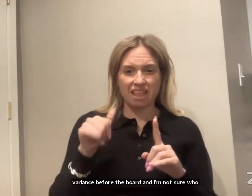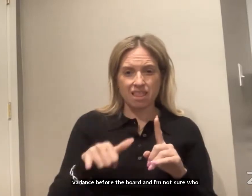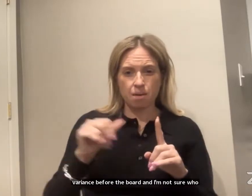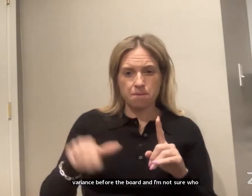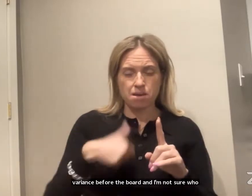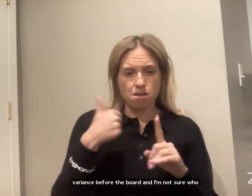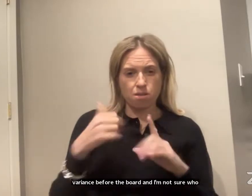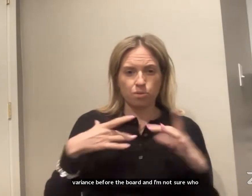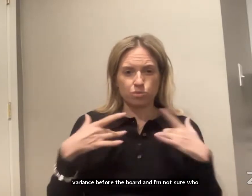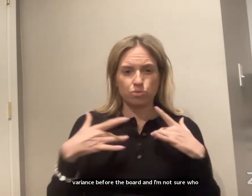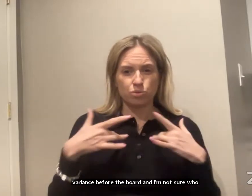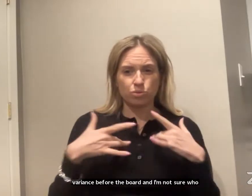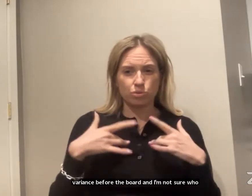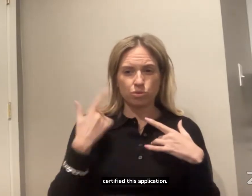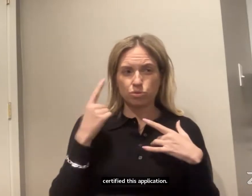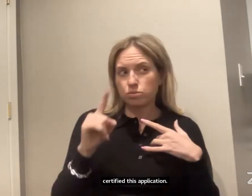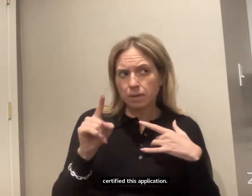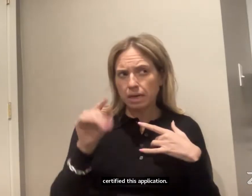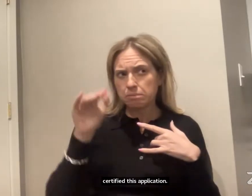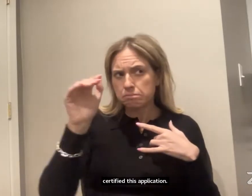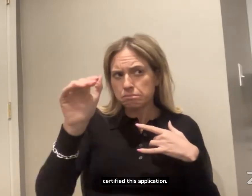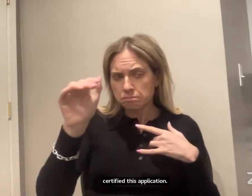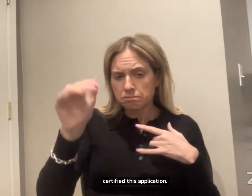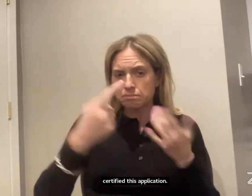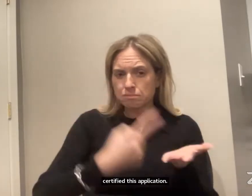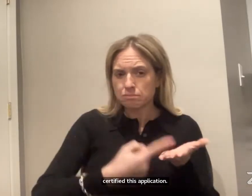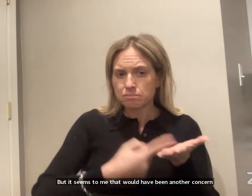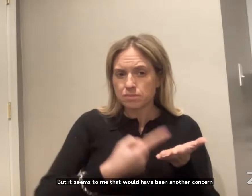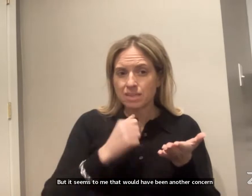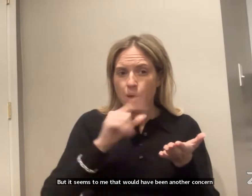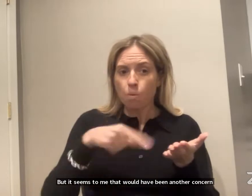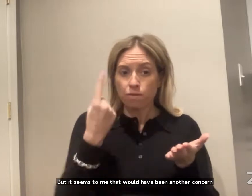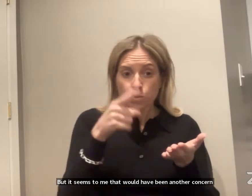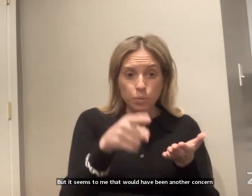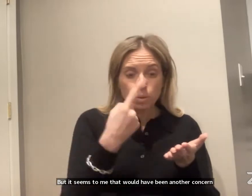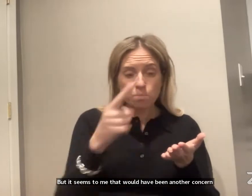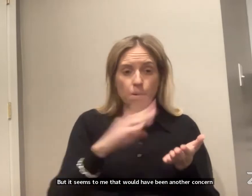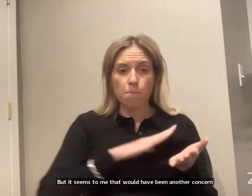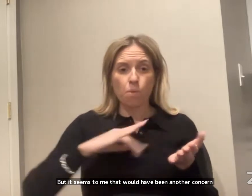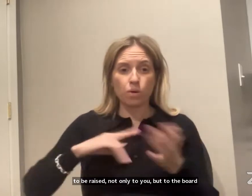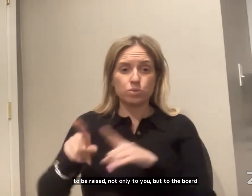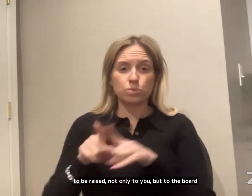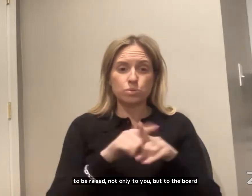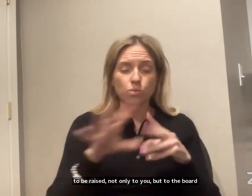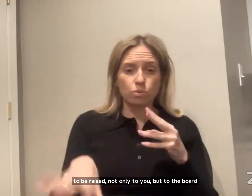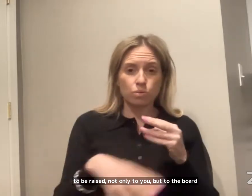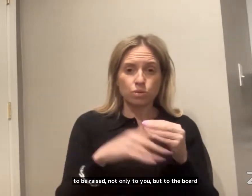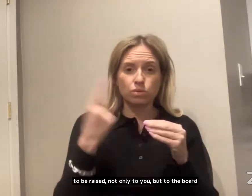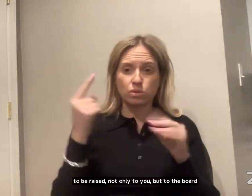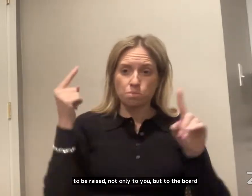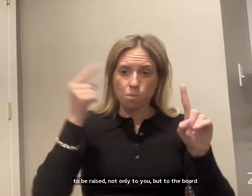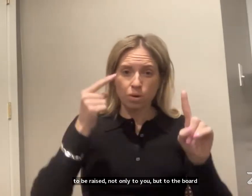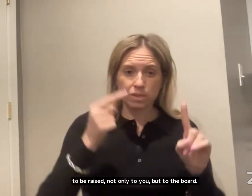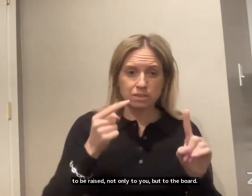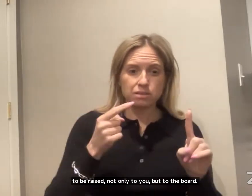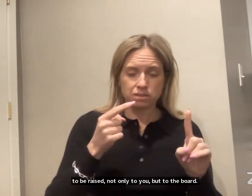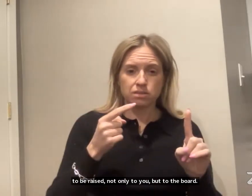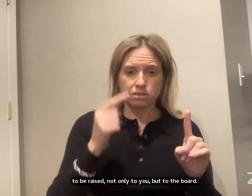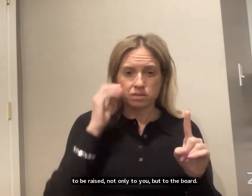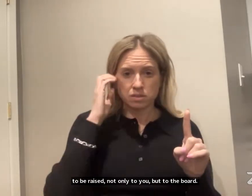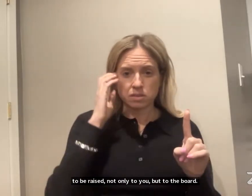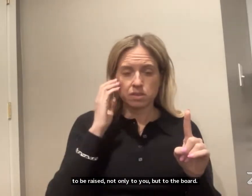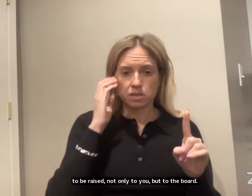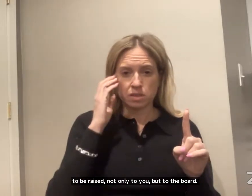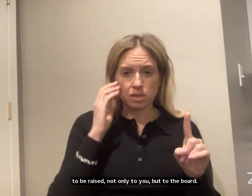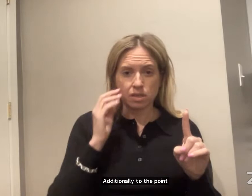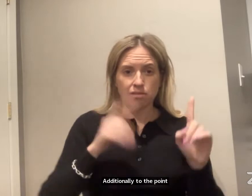another concern to be raised, not only to you, but to the board. Additionally, to the points that various